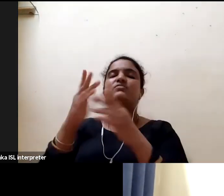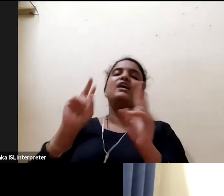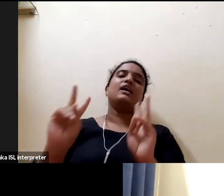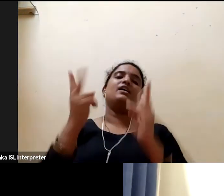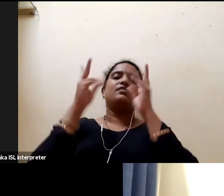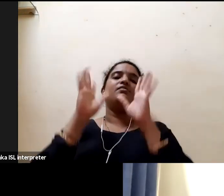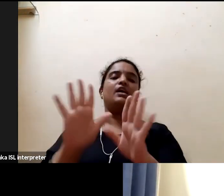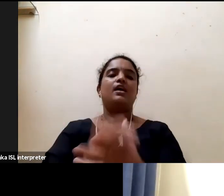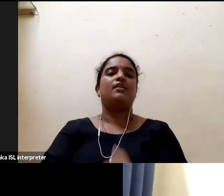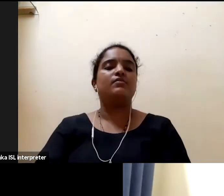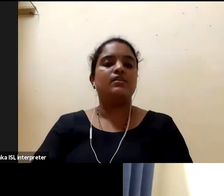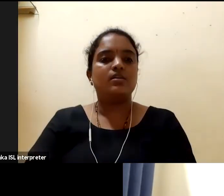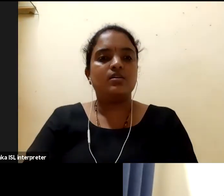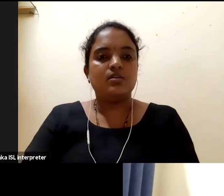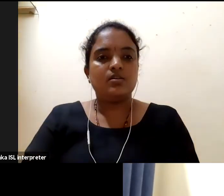Right.